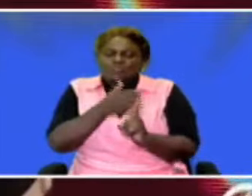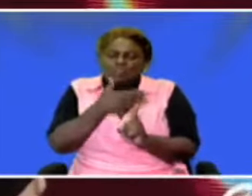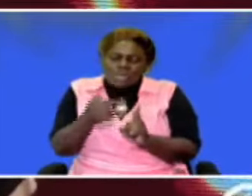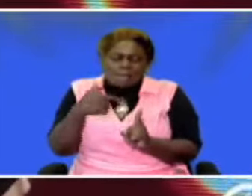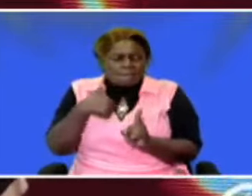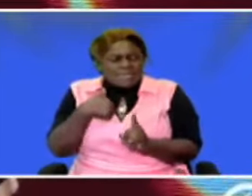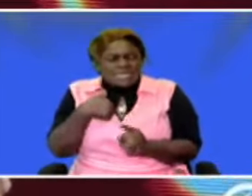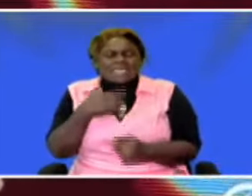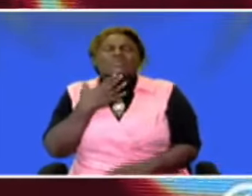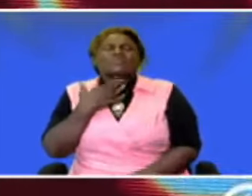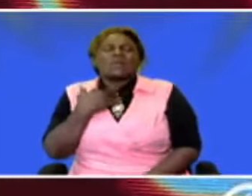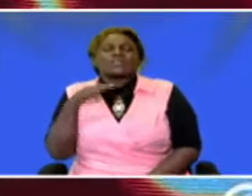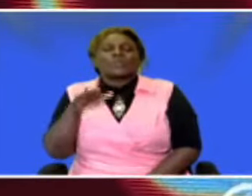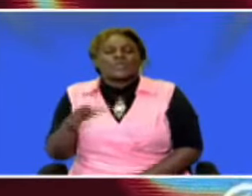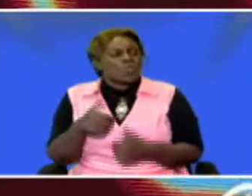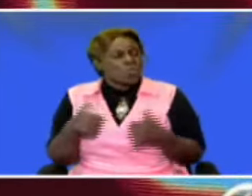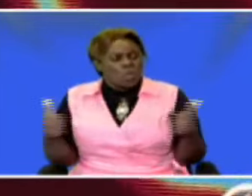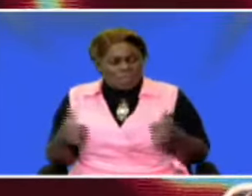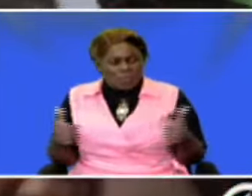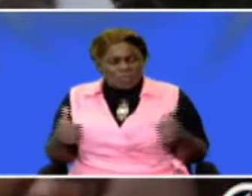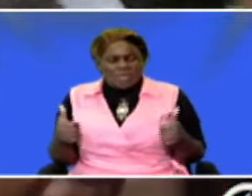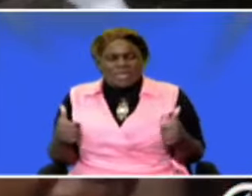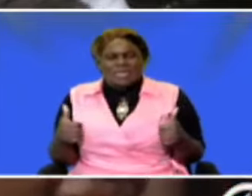nasebe doka gombi thoroughly.